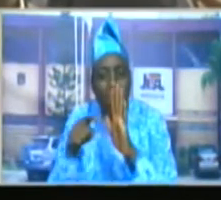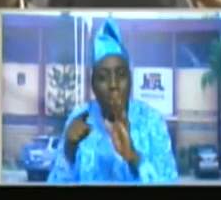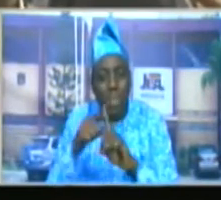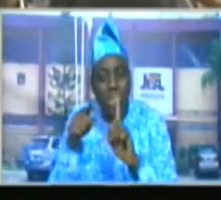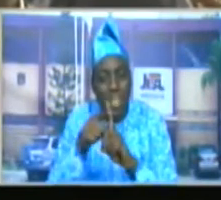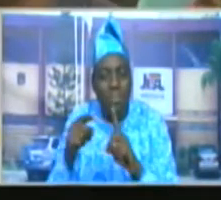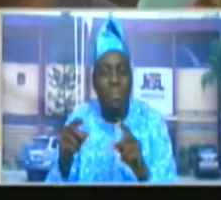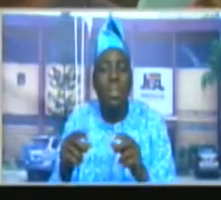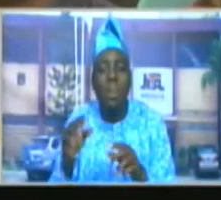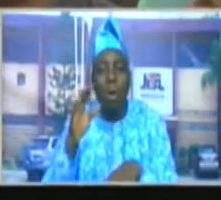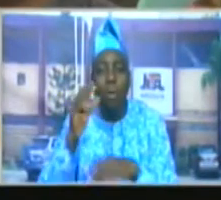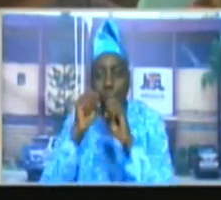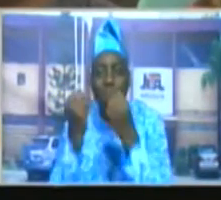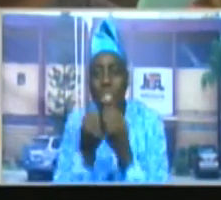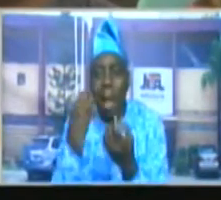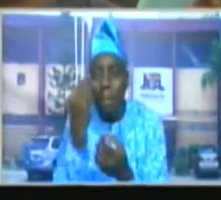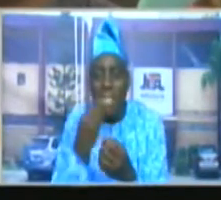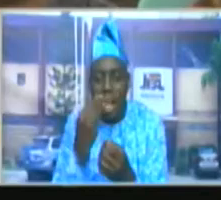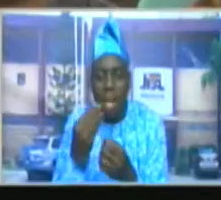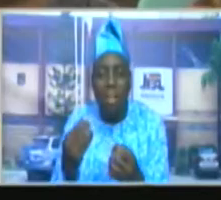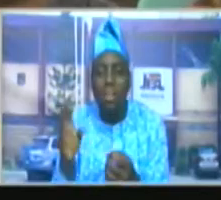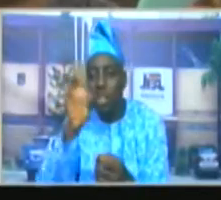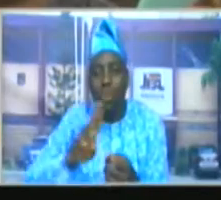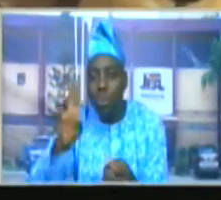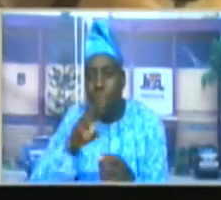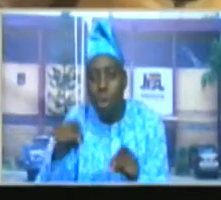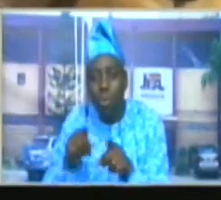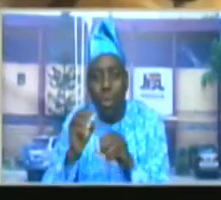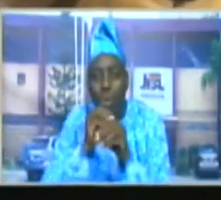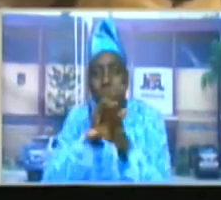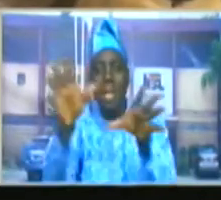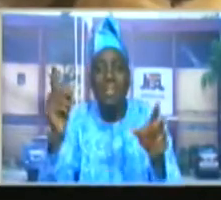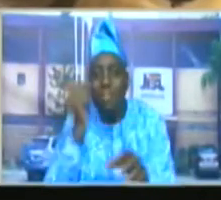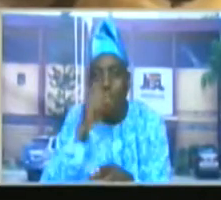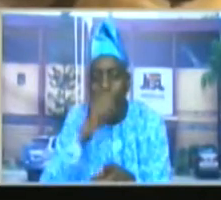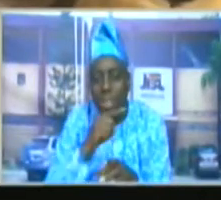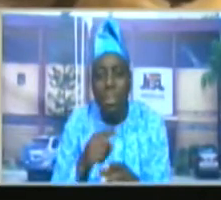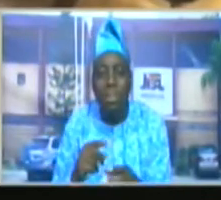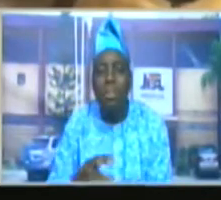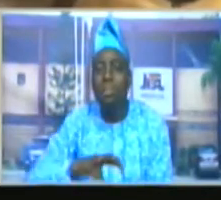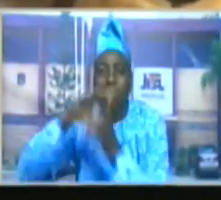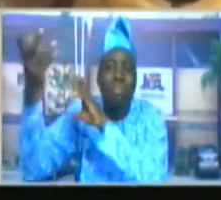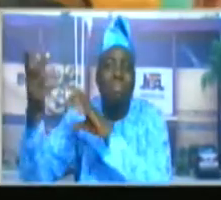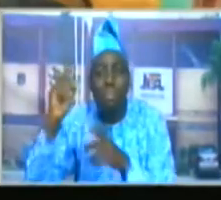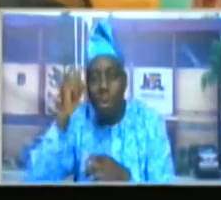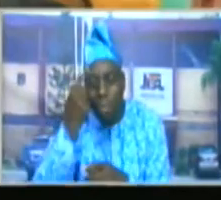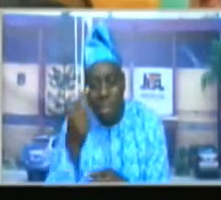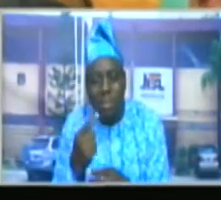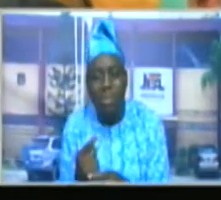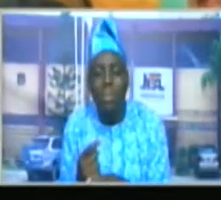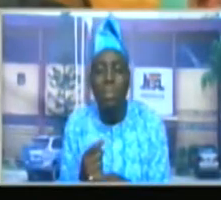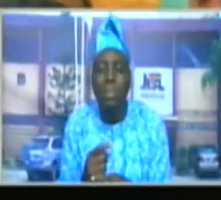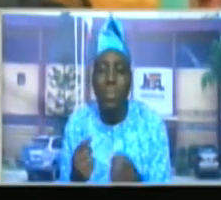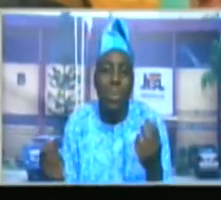social media, its handlers also use it to spread falsehood, destabilize the government, promote polarization, heighten